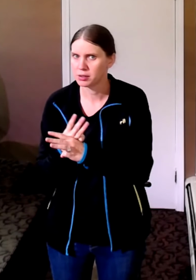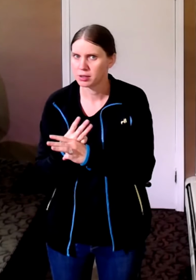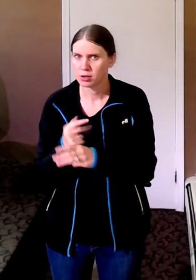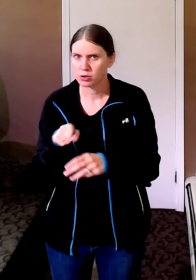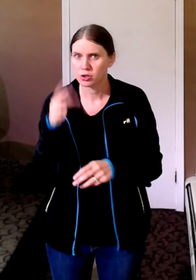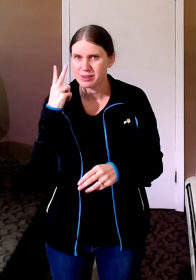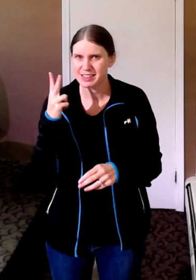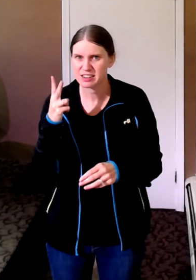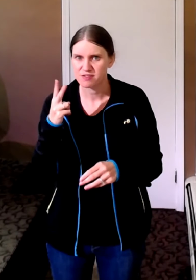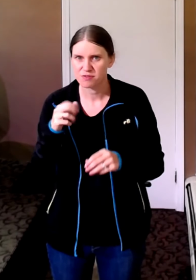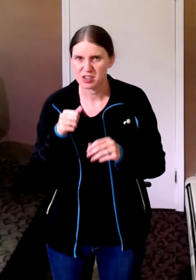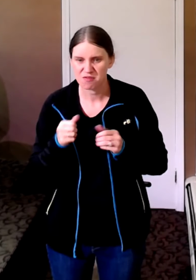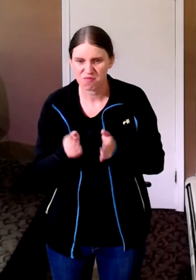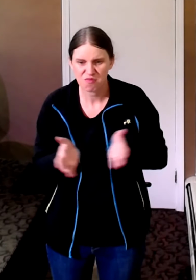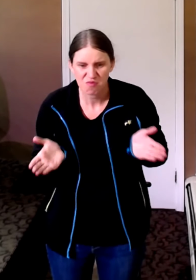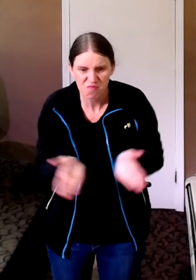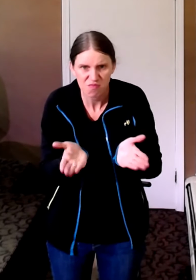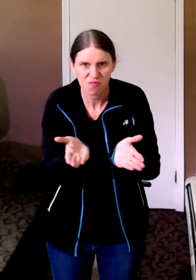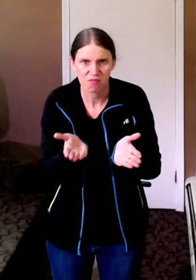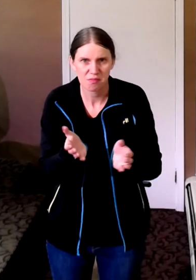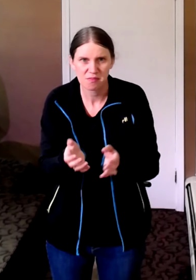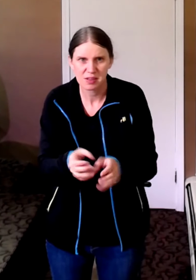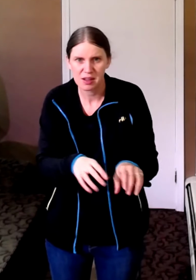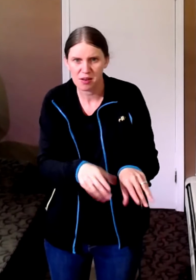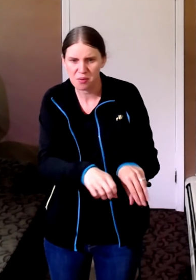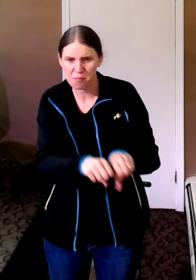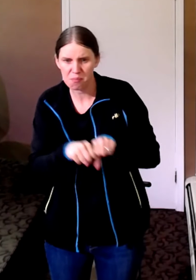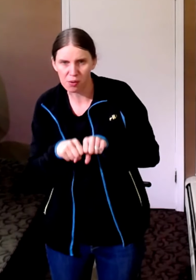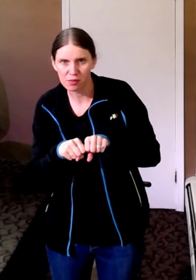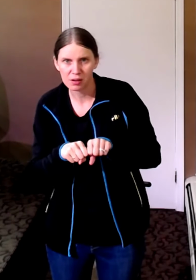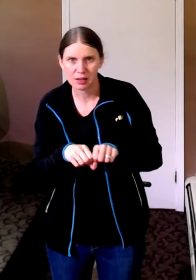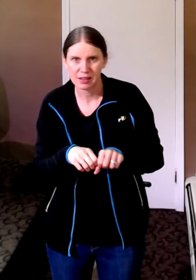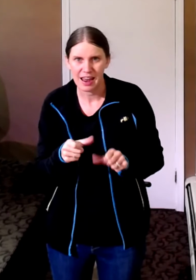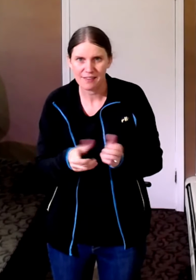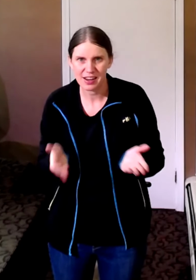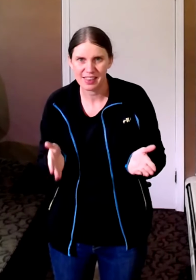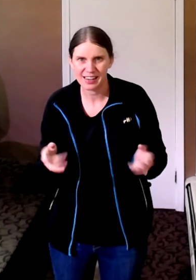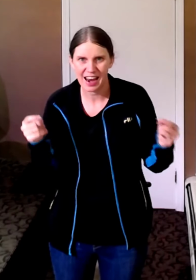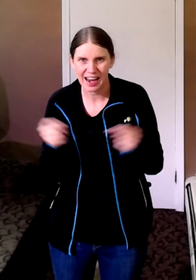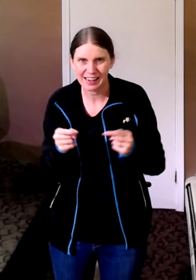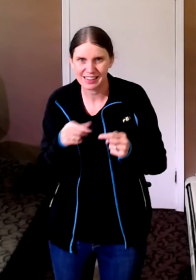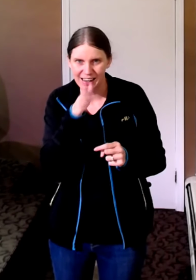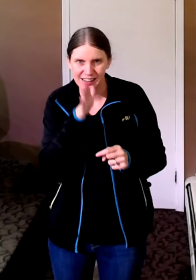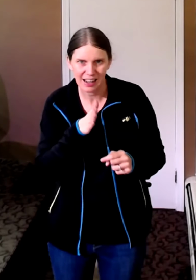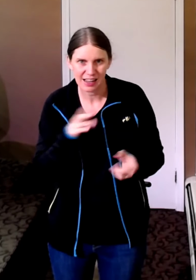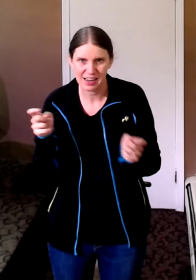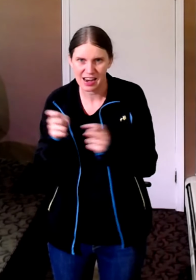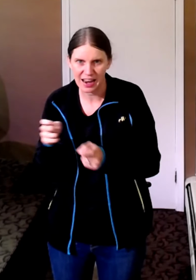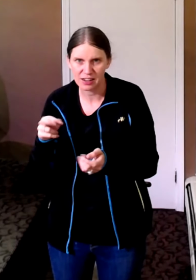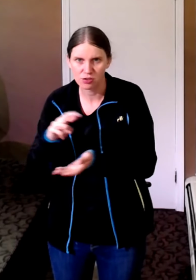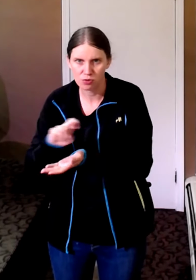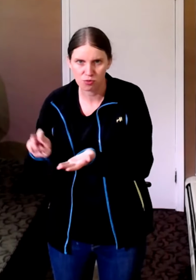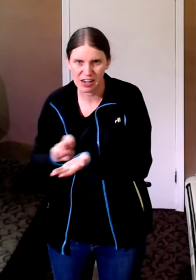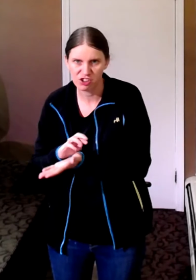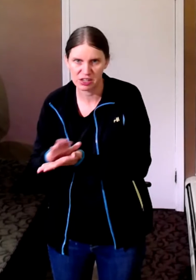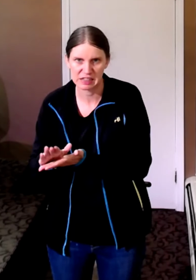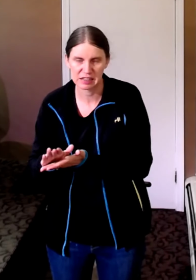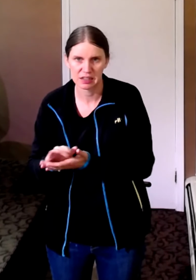a push and a pull toward everything anti-God,